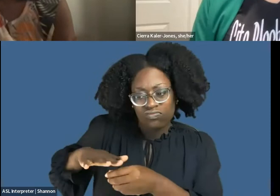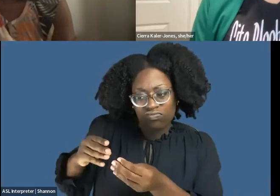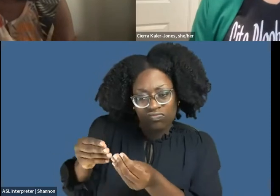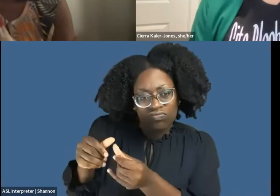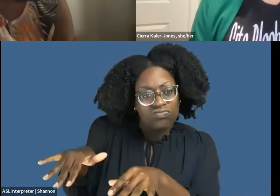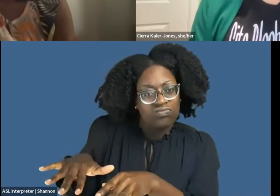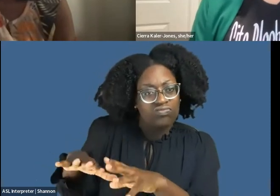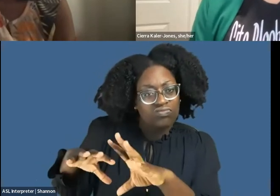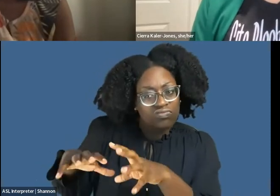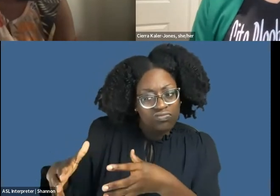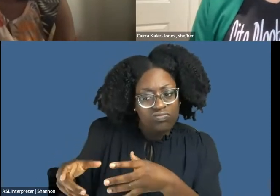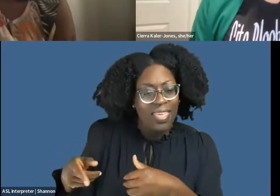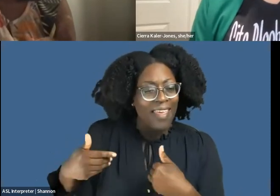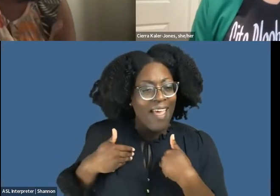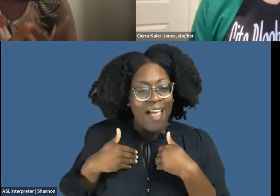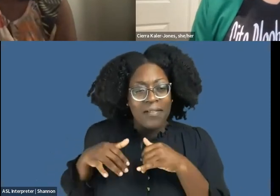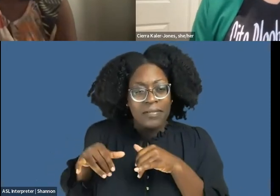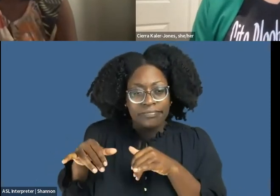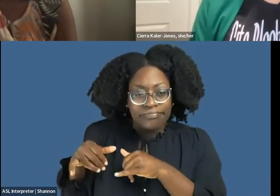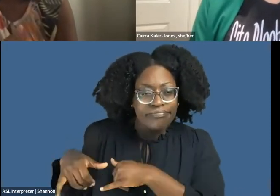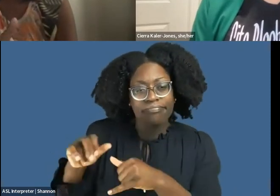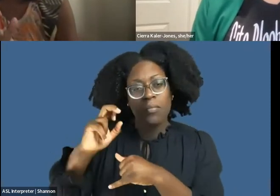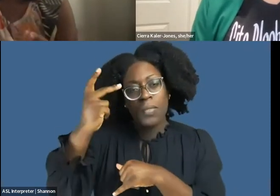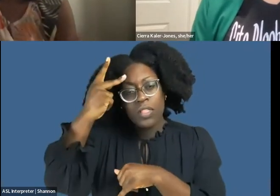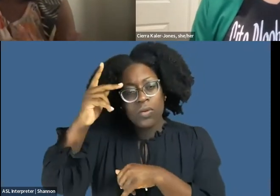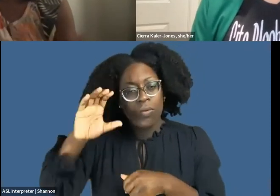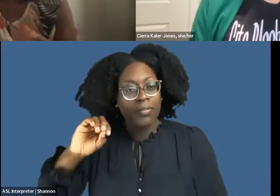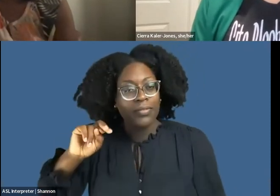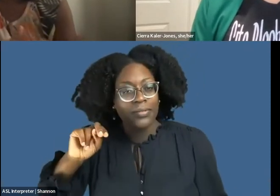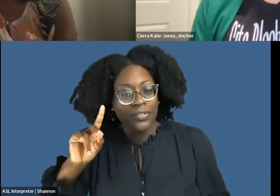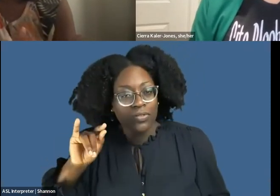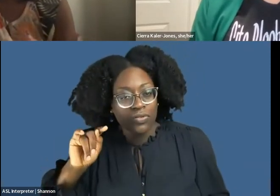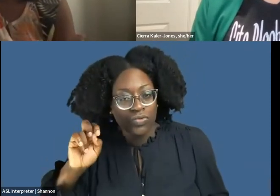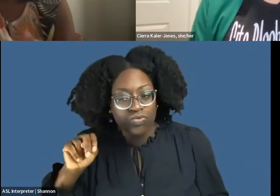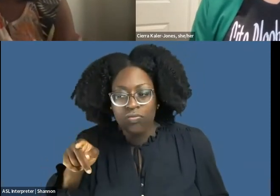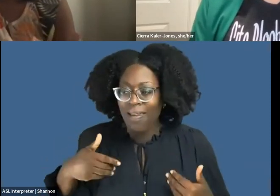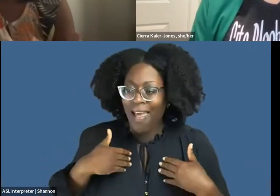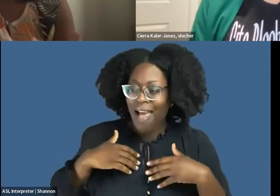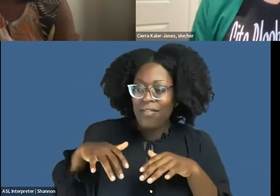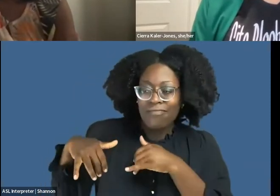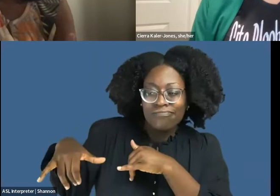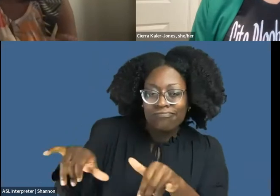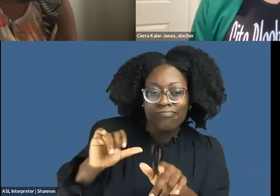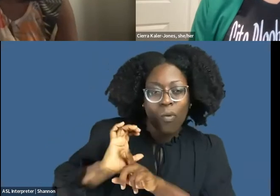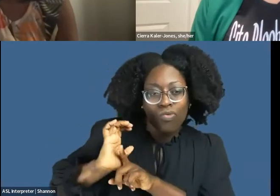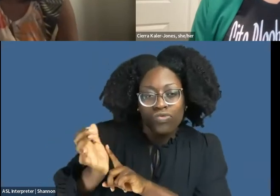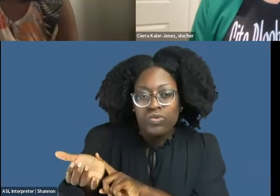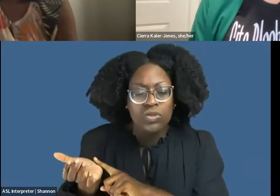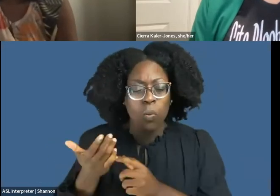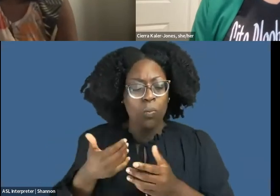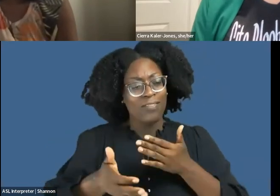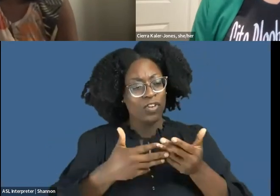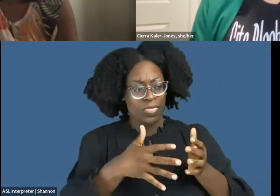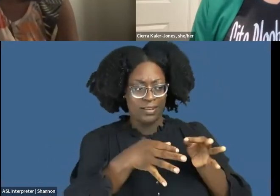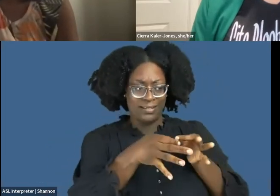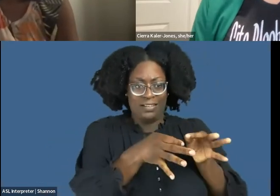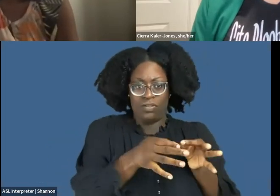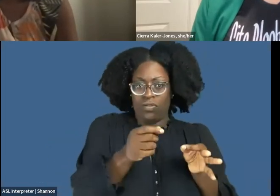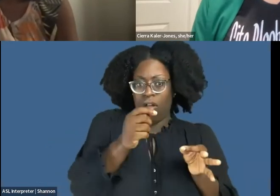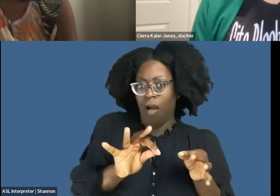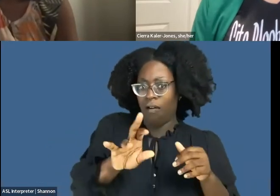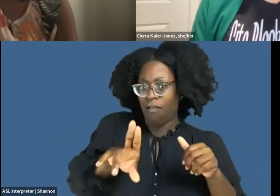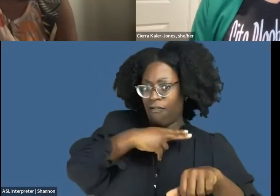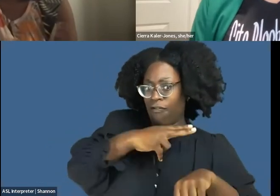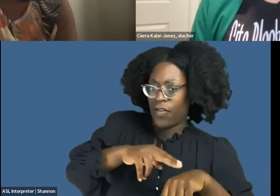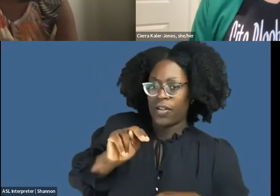shared culture, right? The kind of makeshift or the definitions of a nation. And they also defend the working class